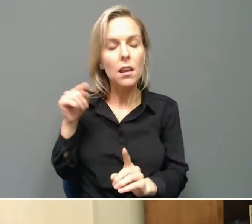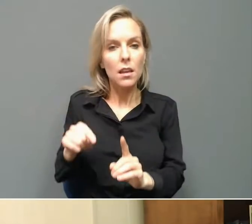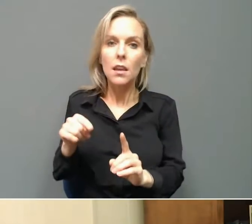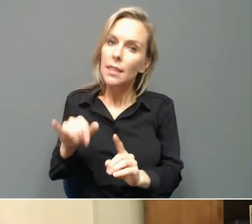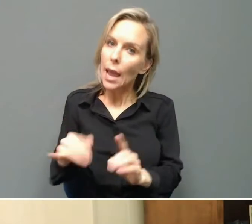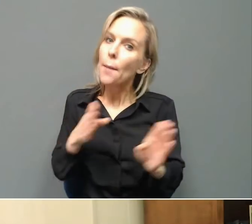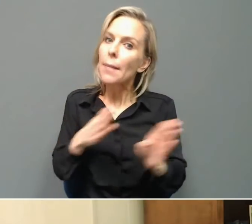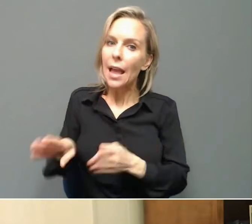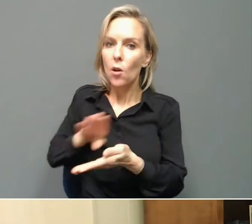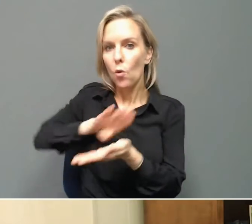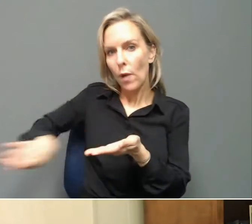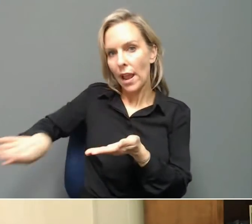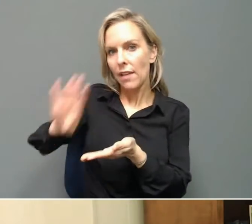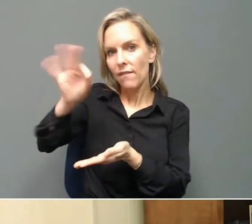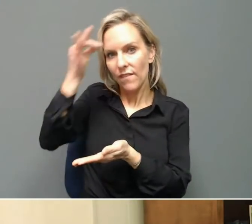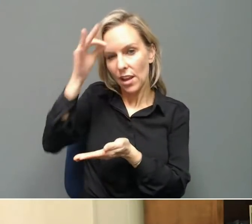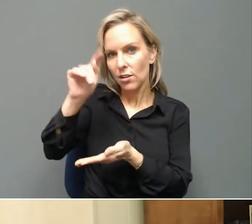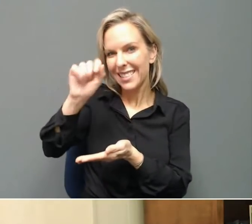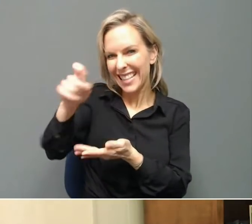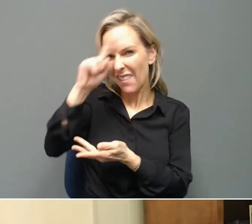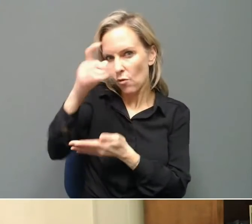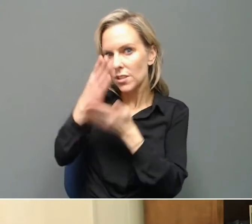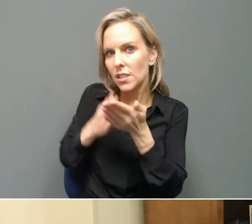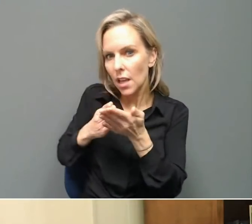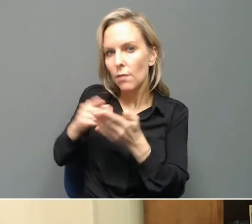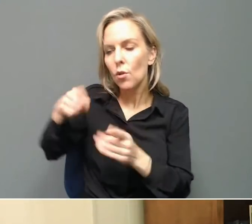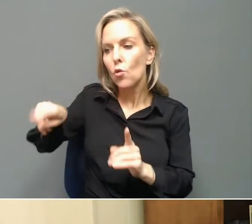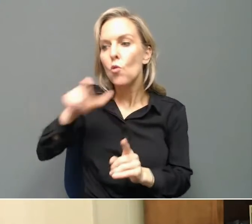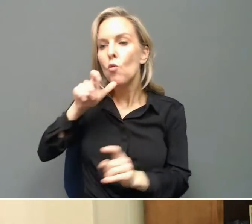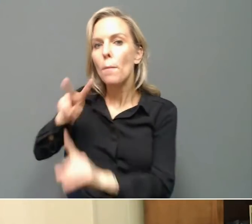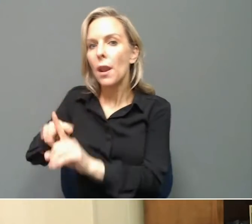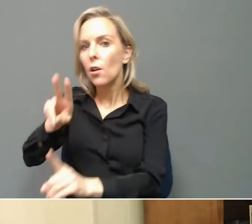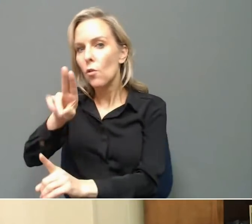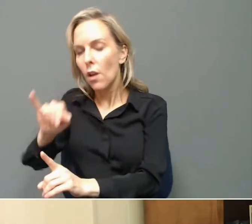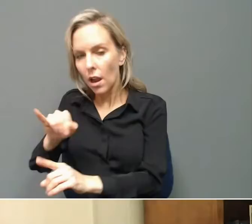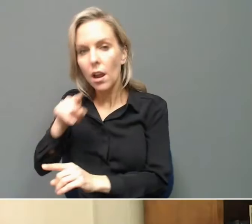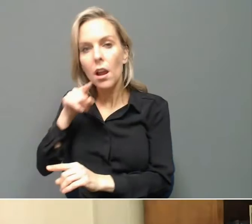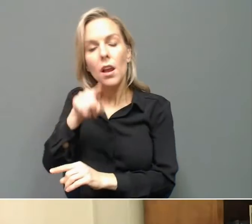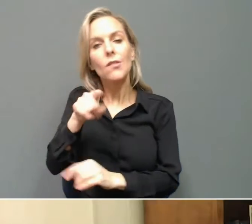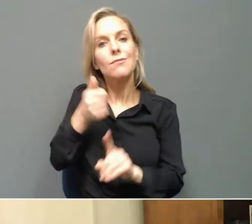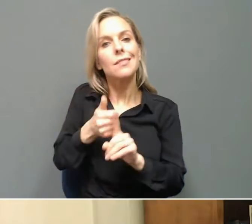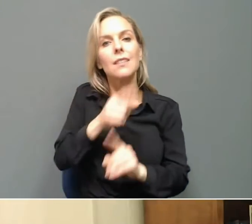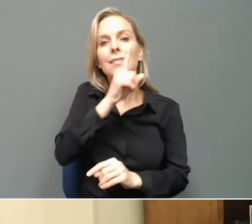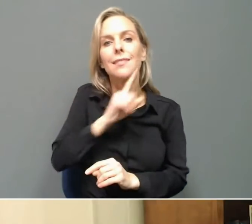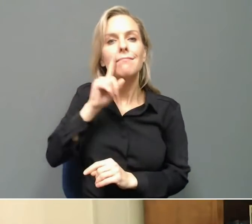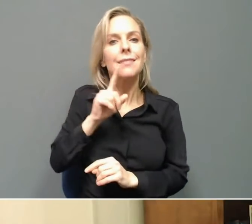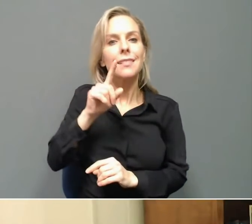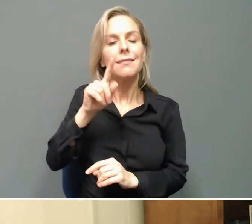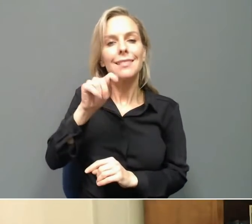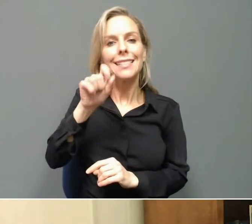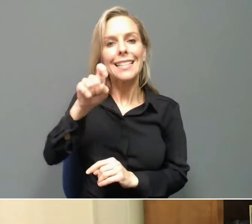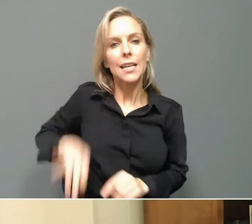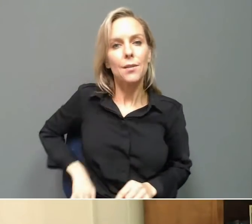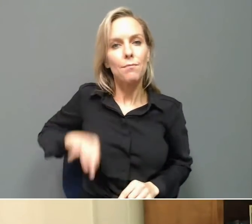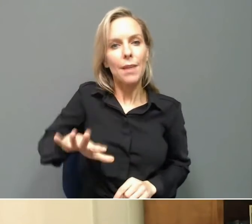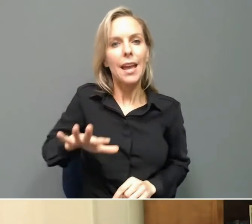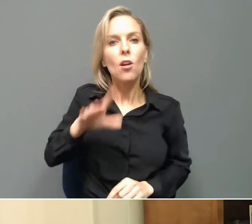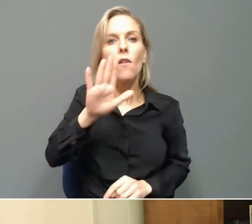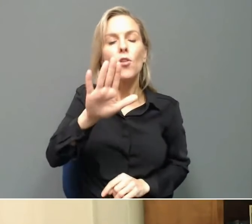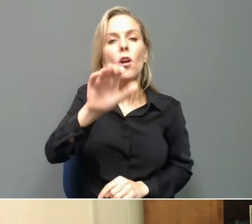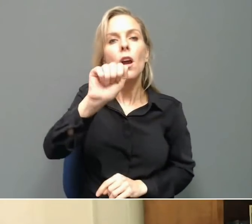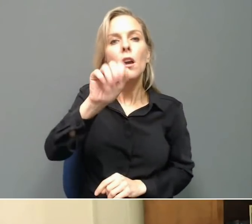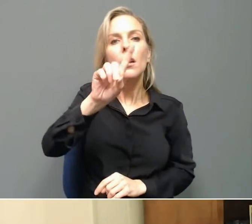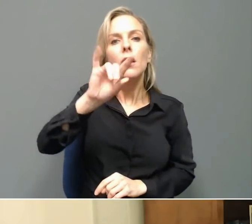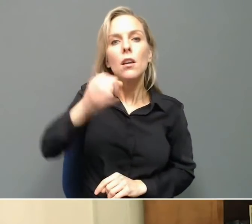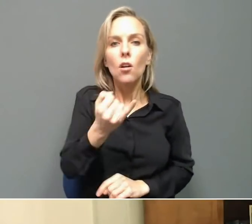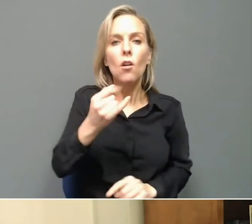federal taxes for some UI claimants. If you're a single taxpayer with an adjusted gross income of $150,000